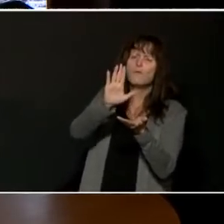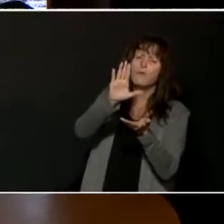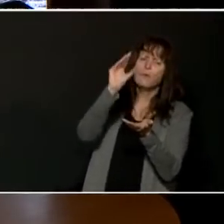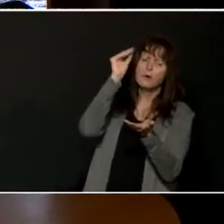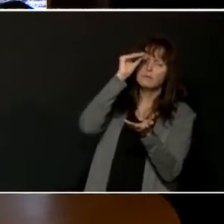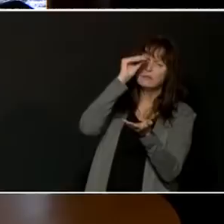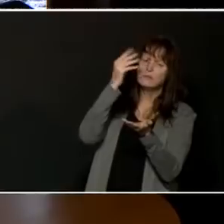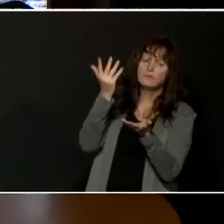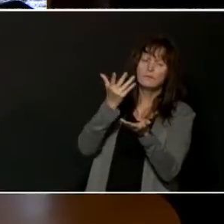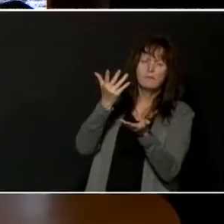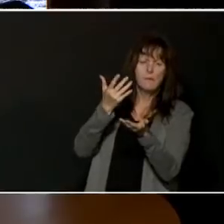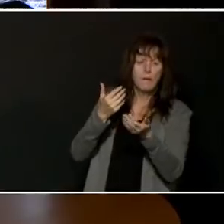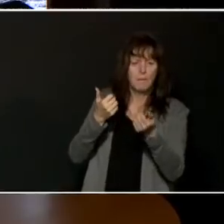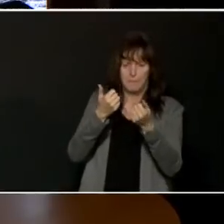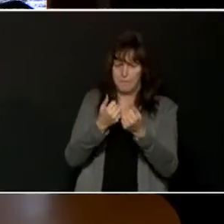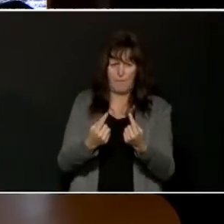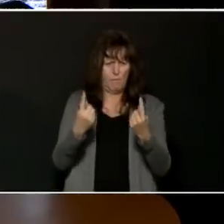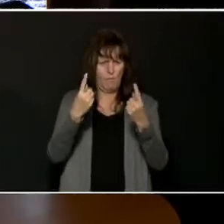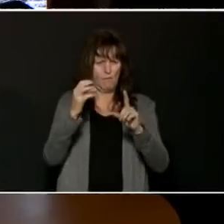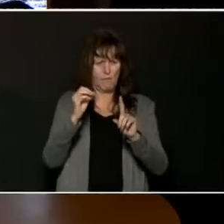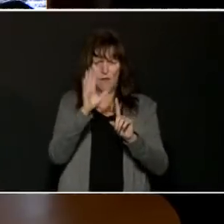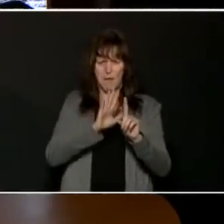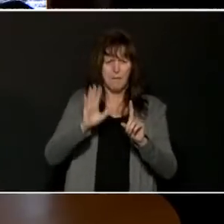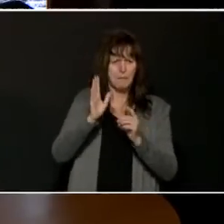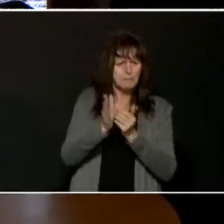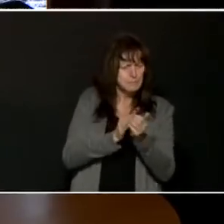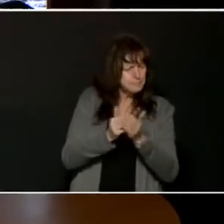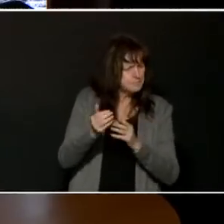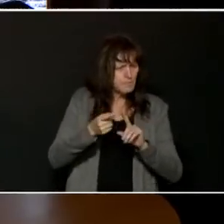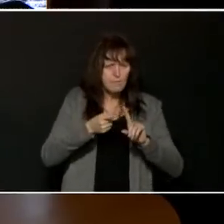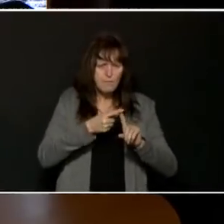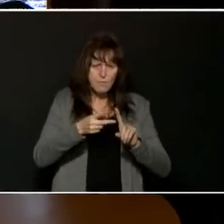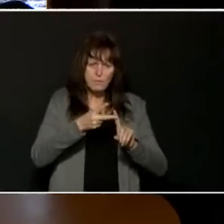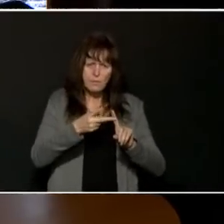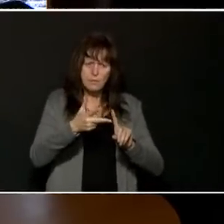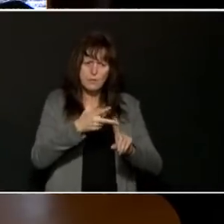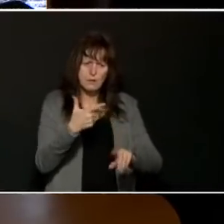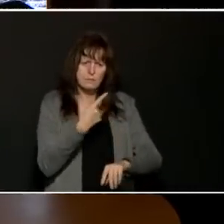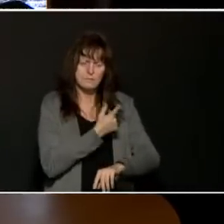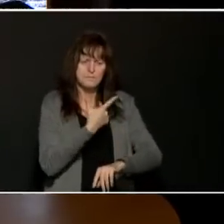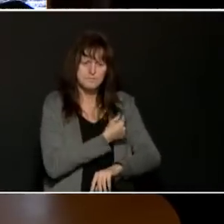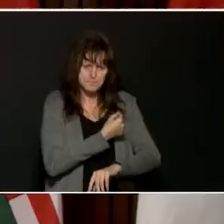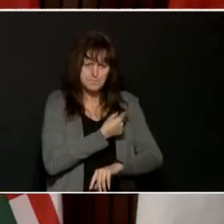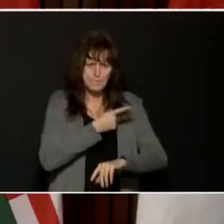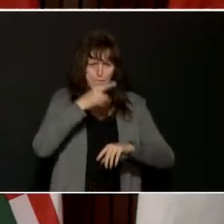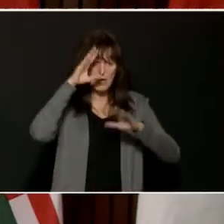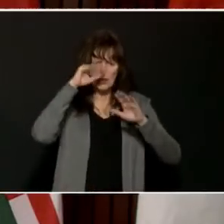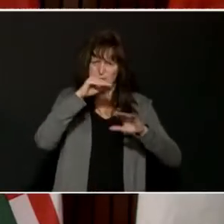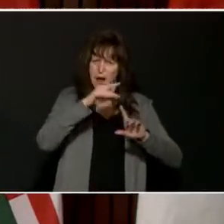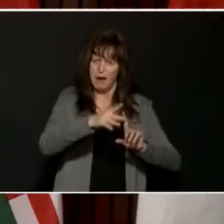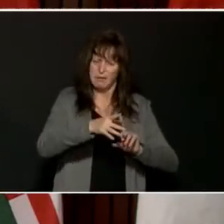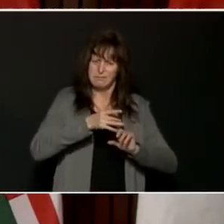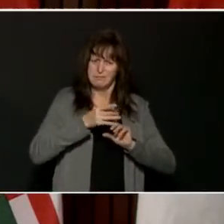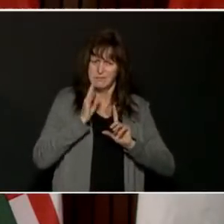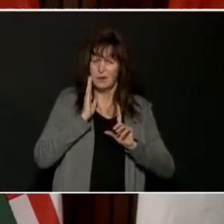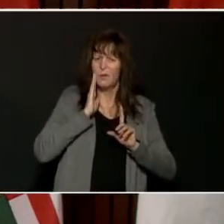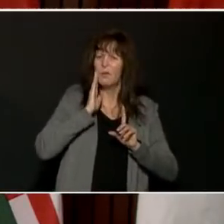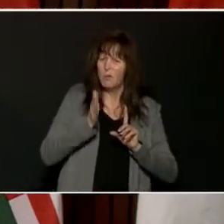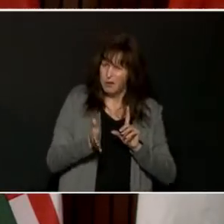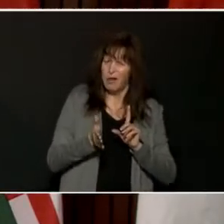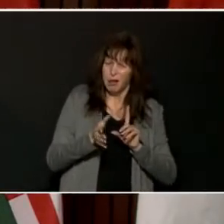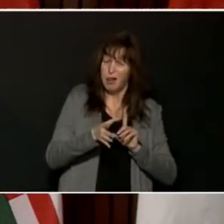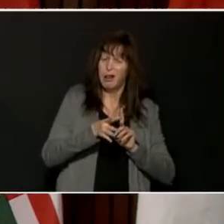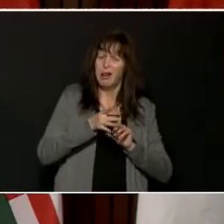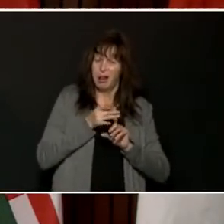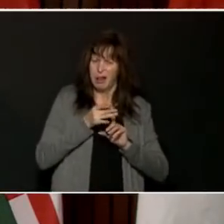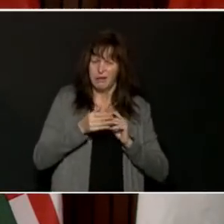their vaccination status, should just offhand expect to experience COVID-19 infection in the next month or